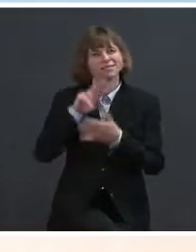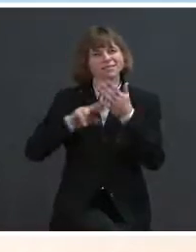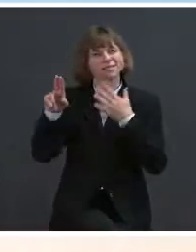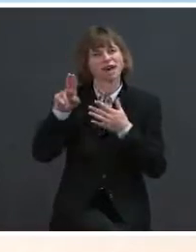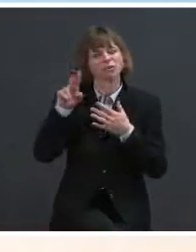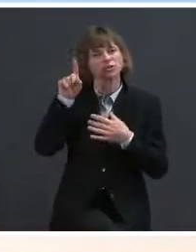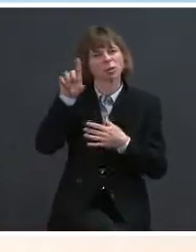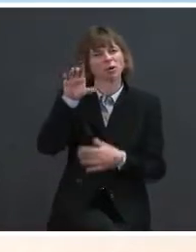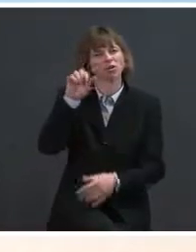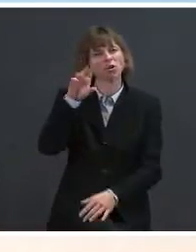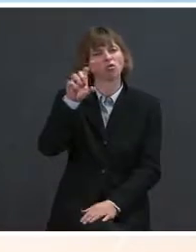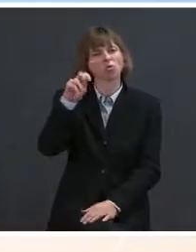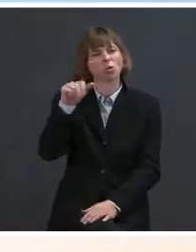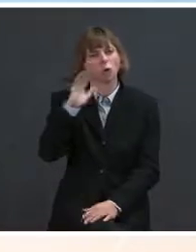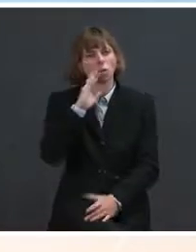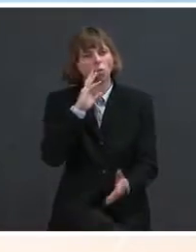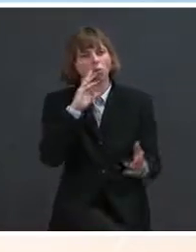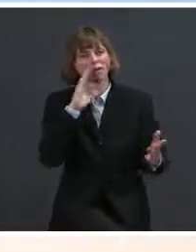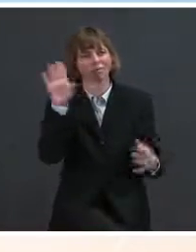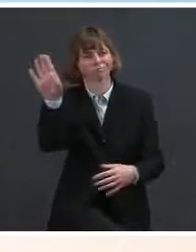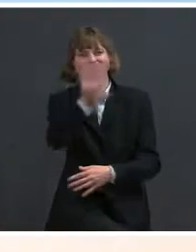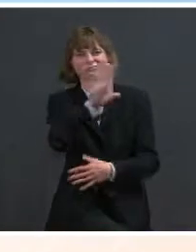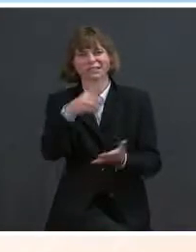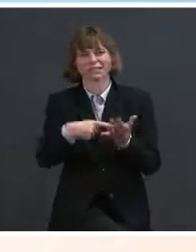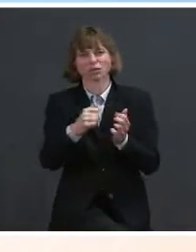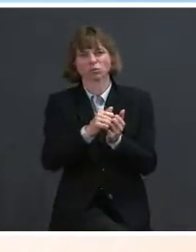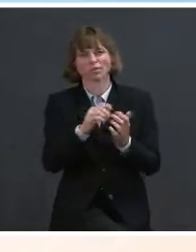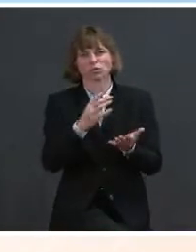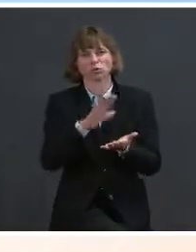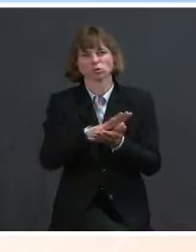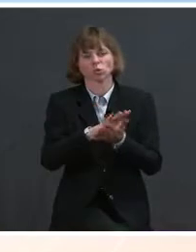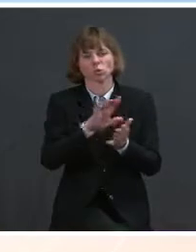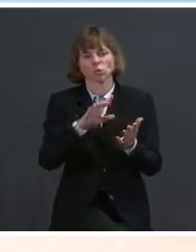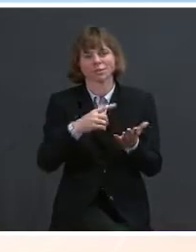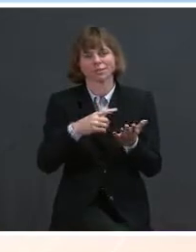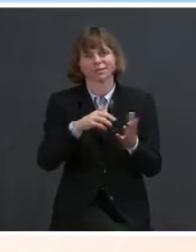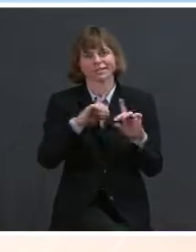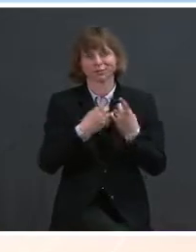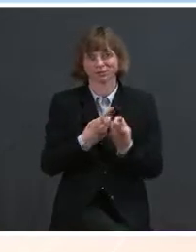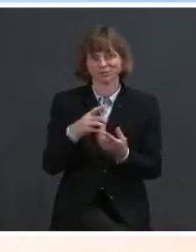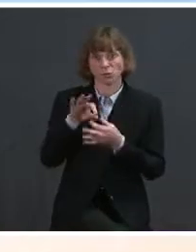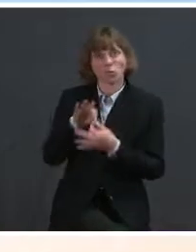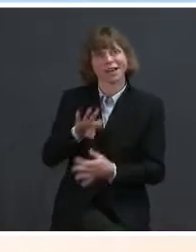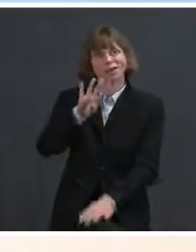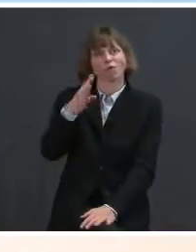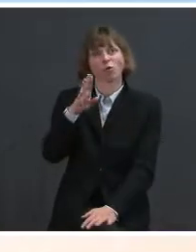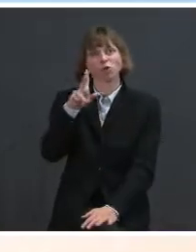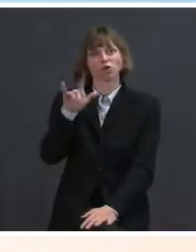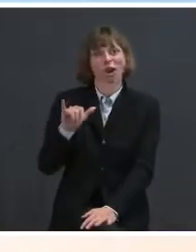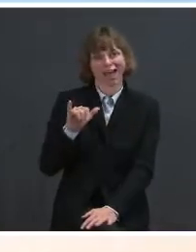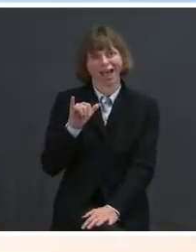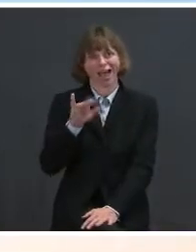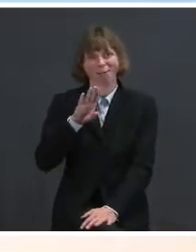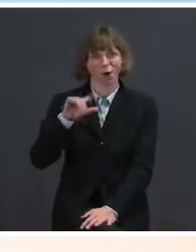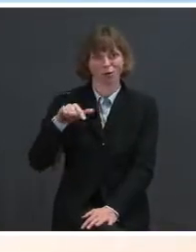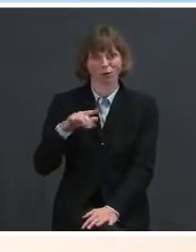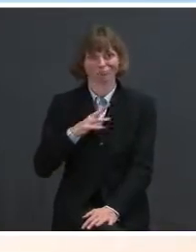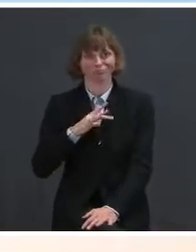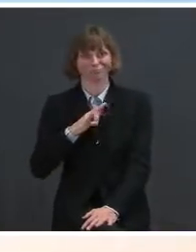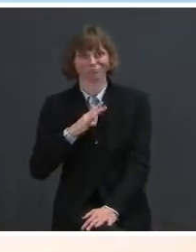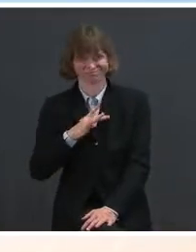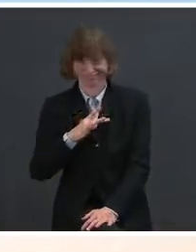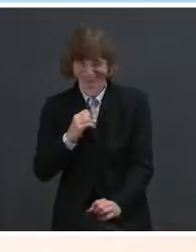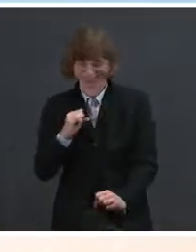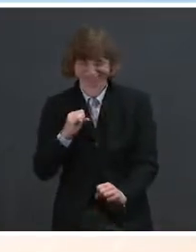school districts. Go ahead. Thanks, Jen. On the 4th of July barbecues that you keep mentioning, Yes. it's obviously a symbolic goal, but how did you arrive at that